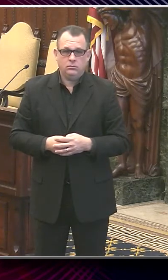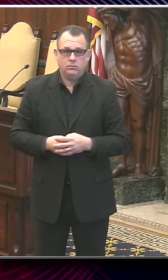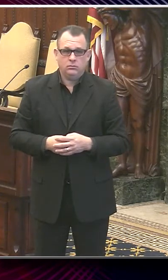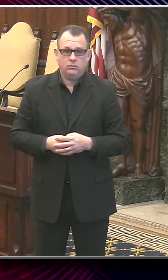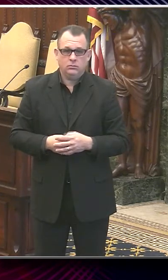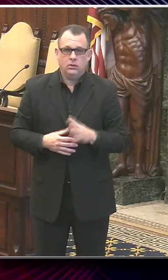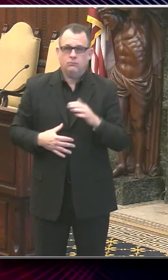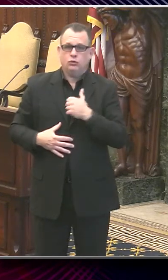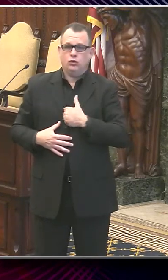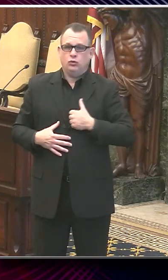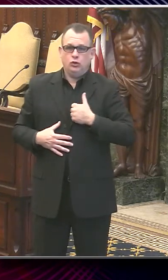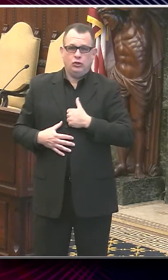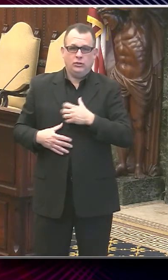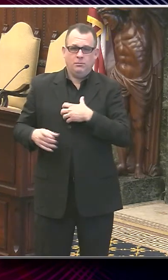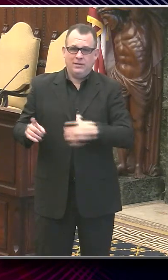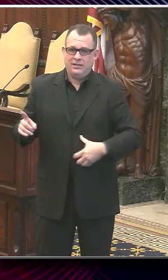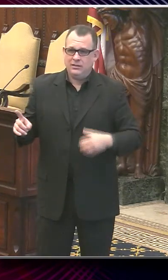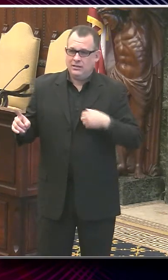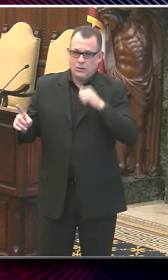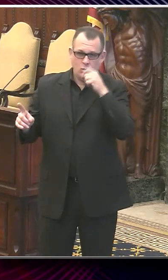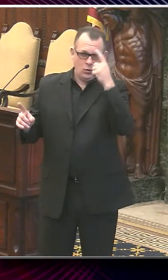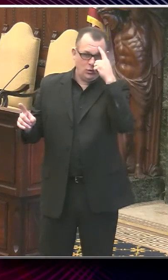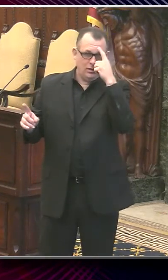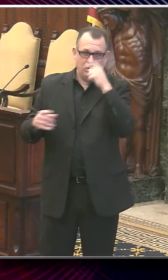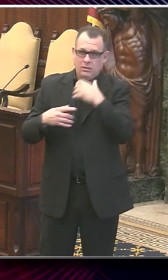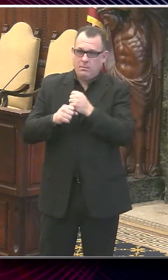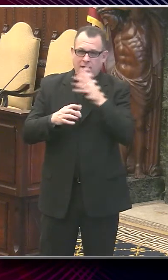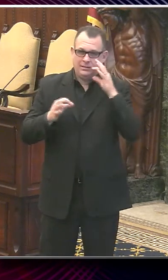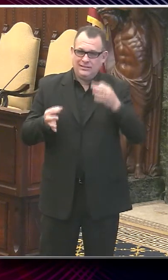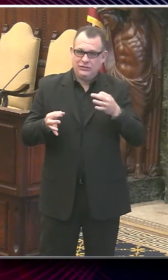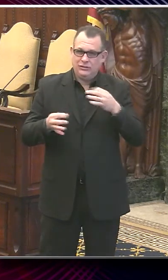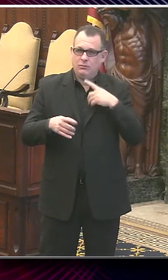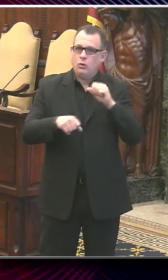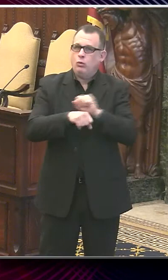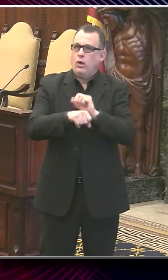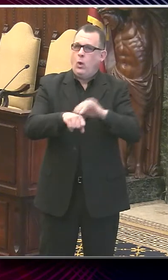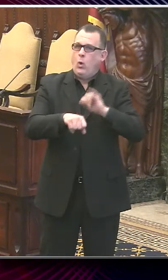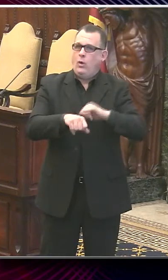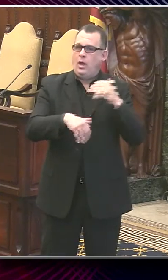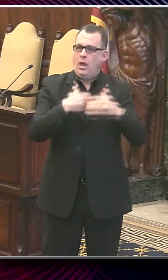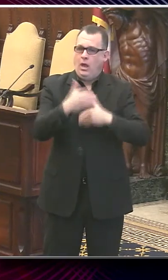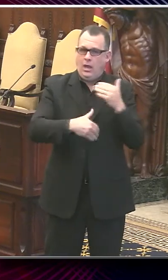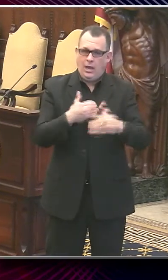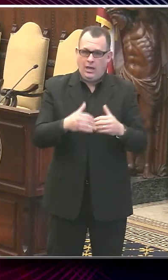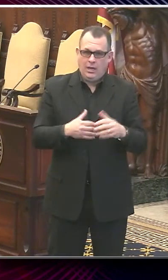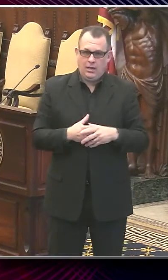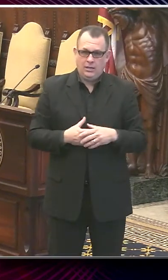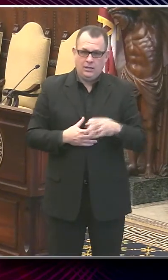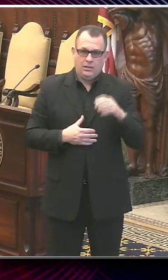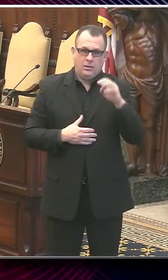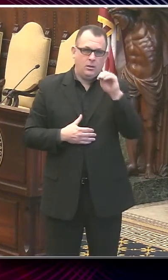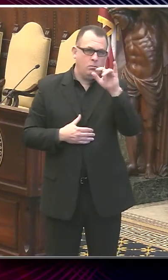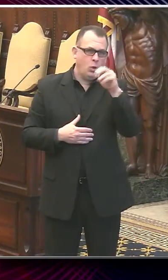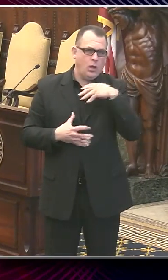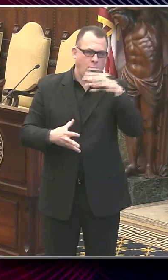Sorry, Mayor. I don't think we have. We're still working on it. Martin, let me get back to you before the end of this presser with the